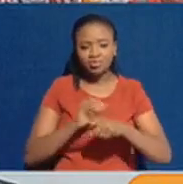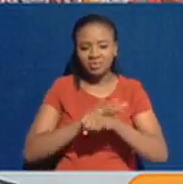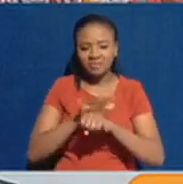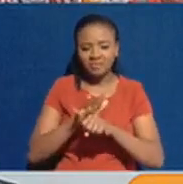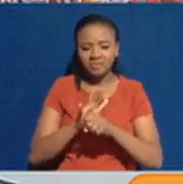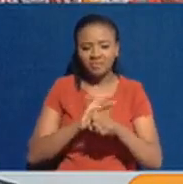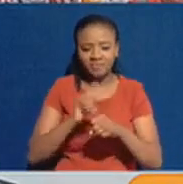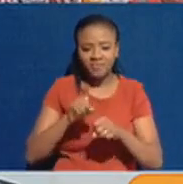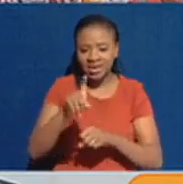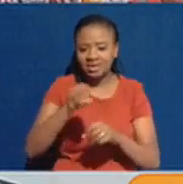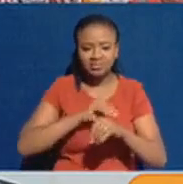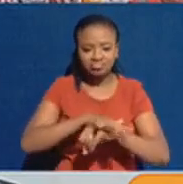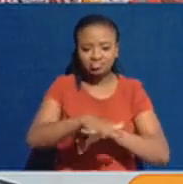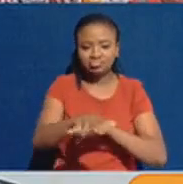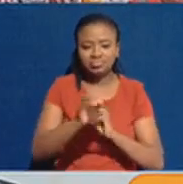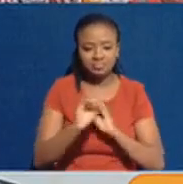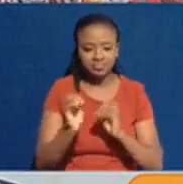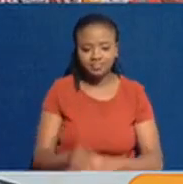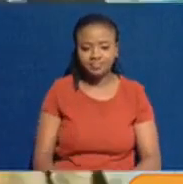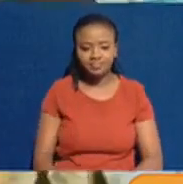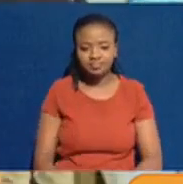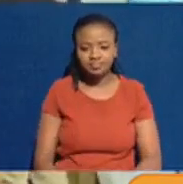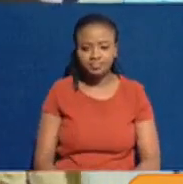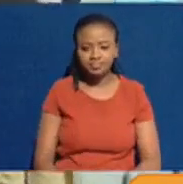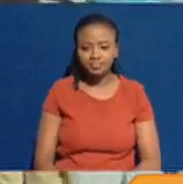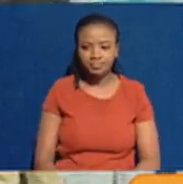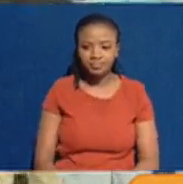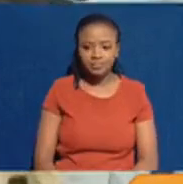our very own Brenda Wanga.